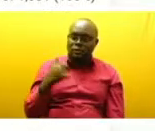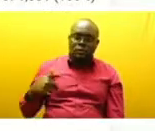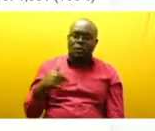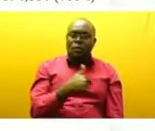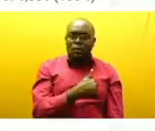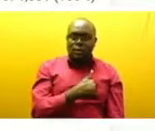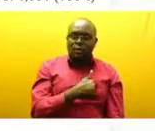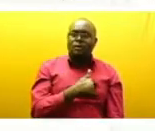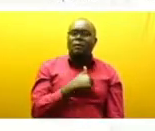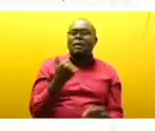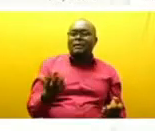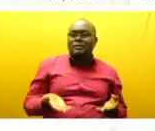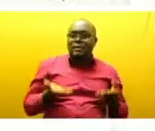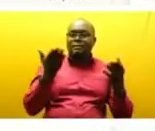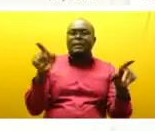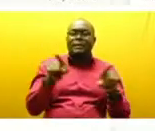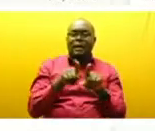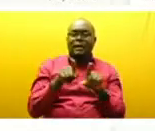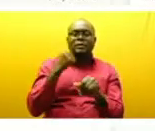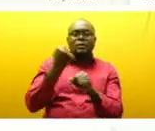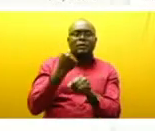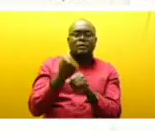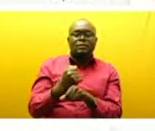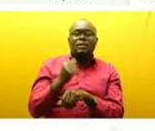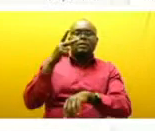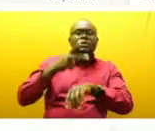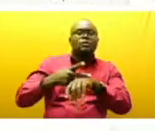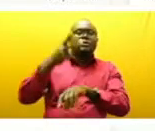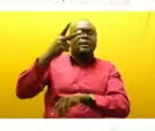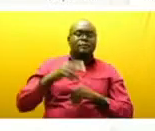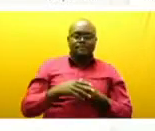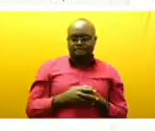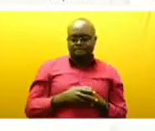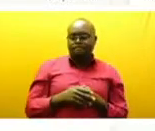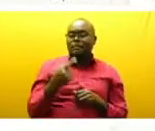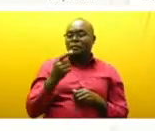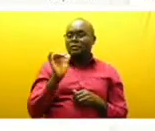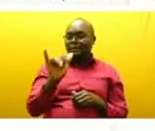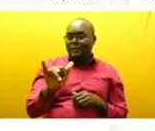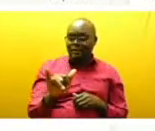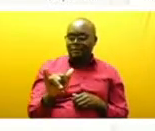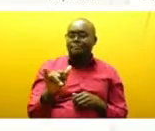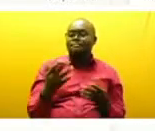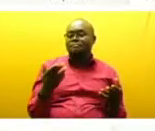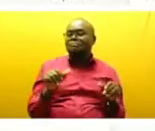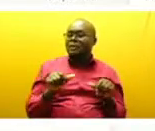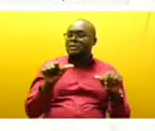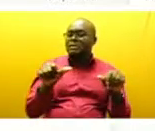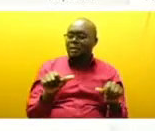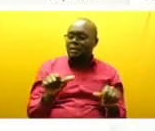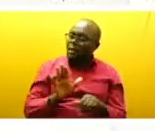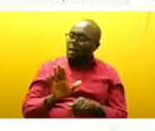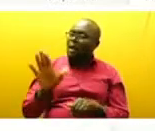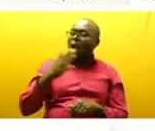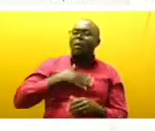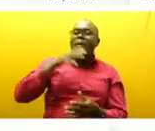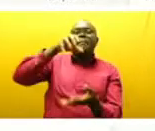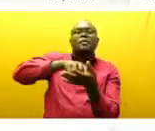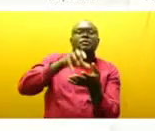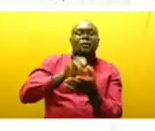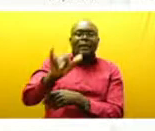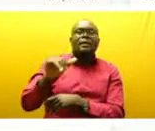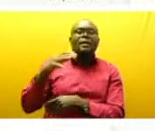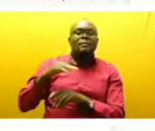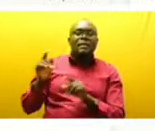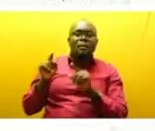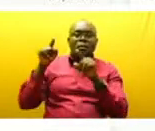to resubmit as we resubmitted the 2 times, and to say that it is still our position that people who come